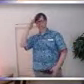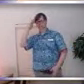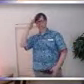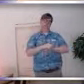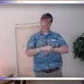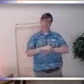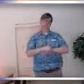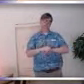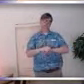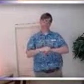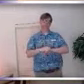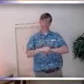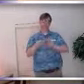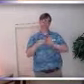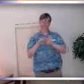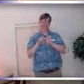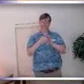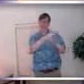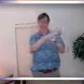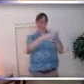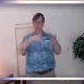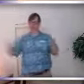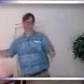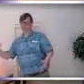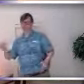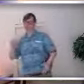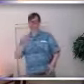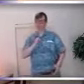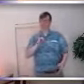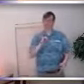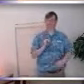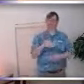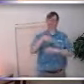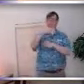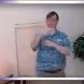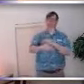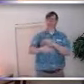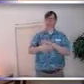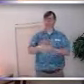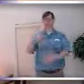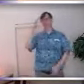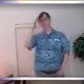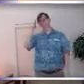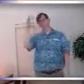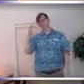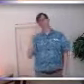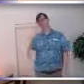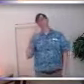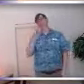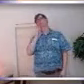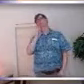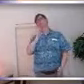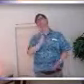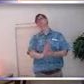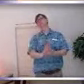situations may try to pull me out of my knowing, my trusting.